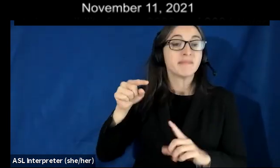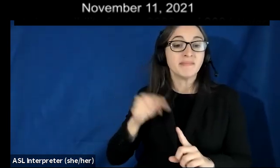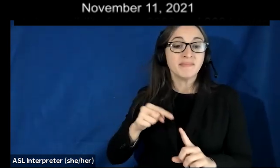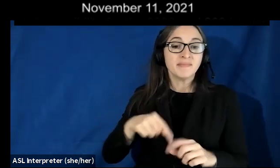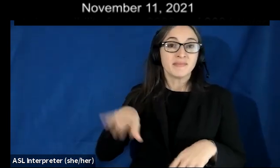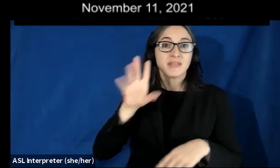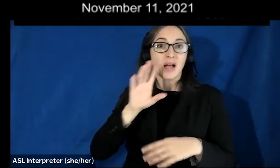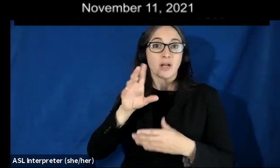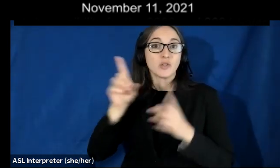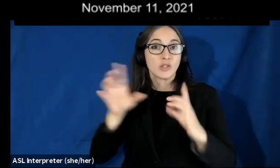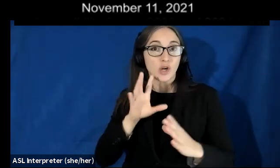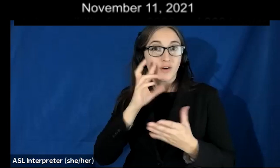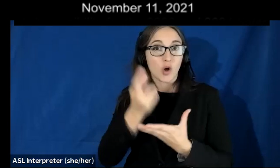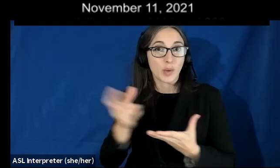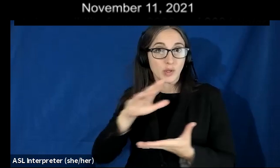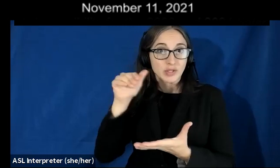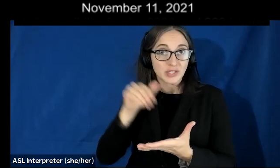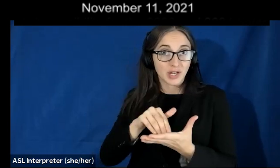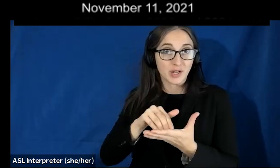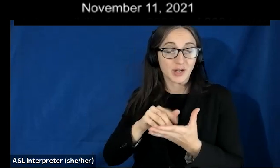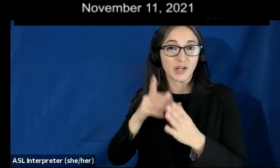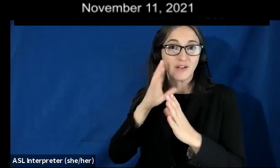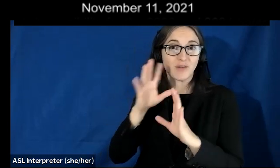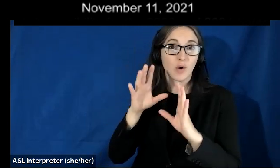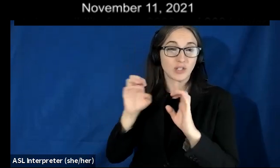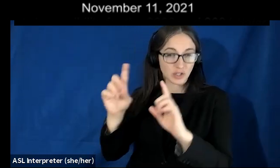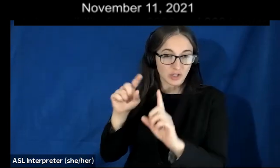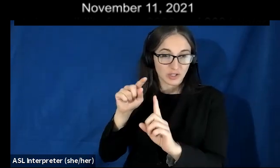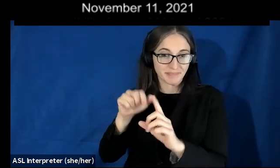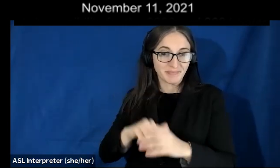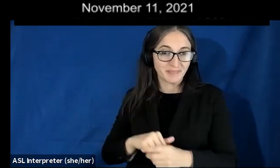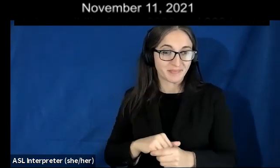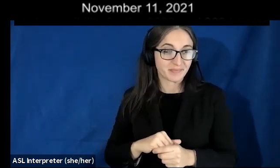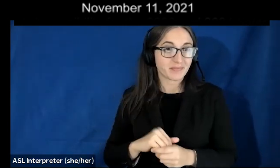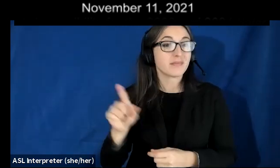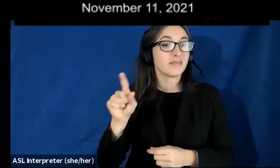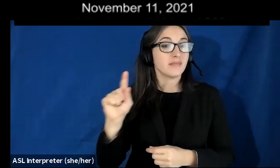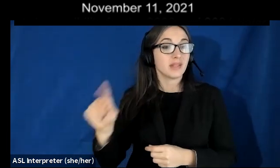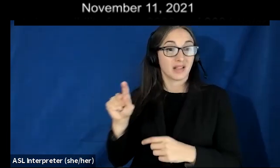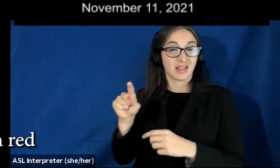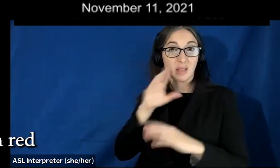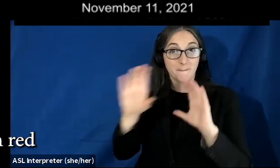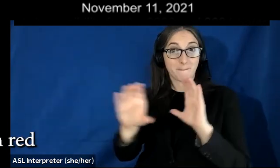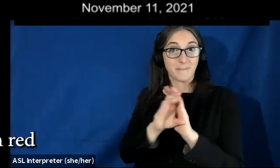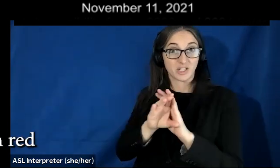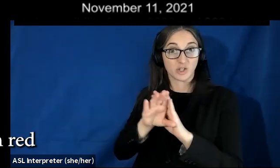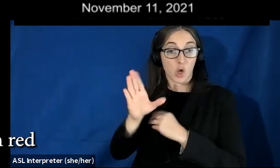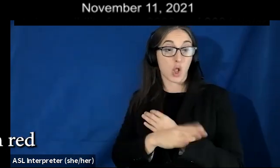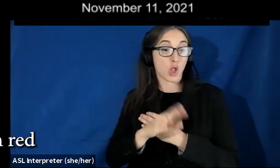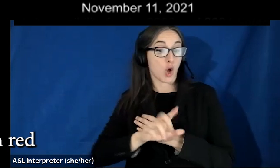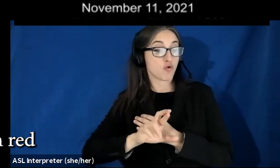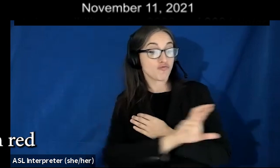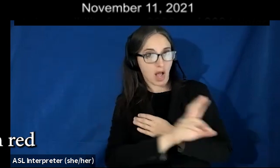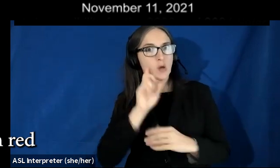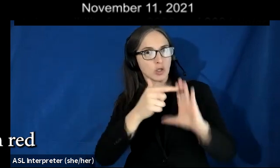Education. The image in the lower right corner shows my location. There's a world map